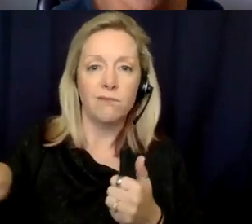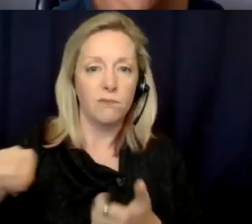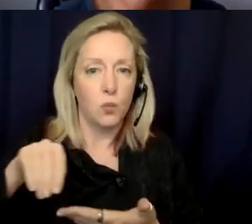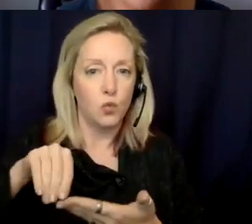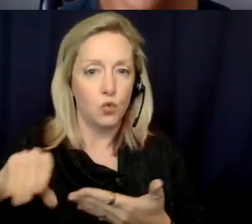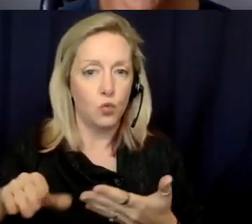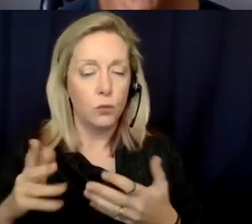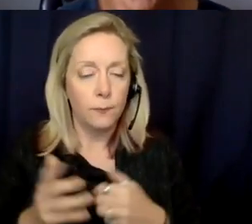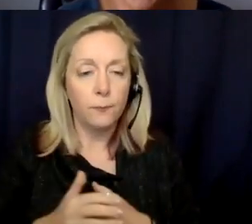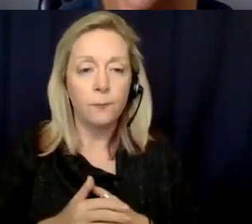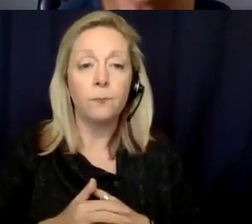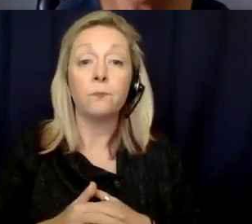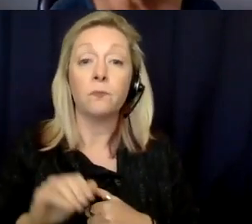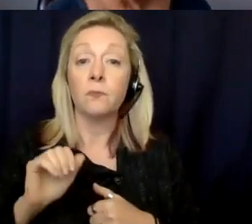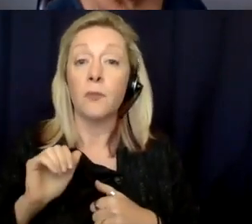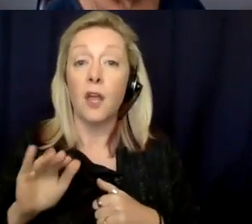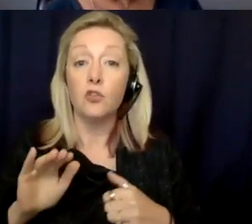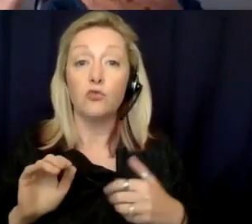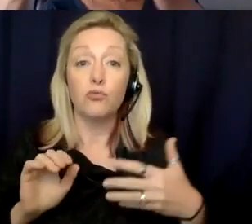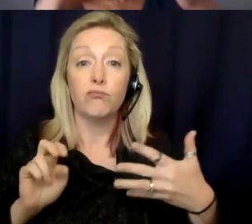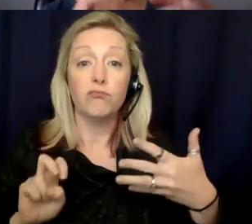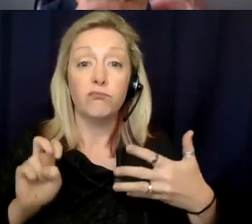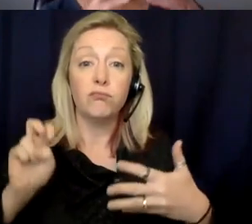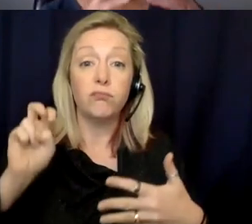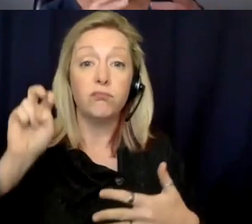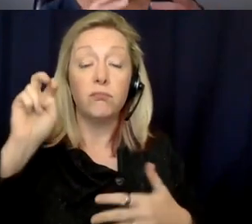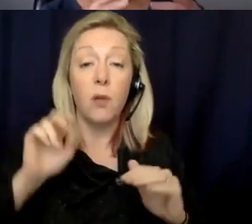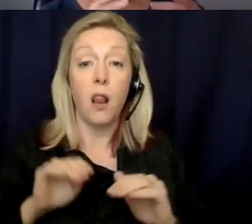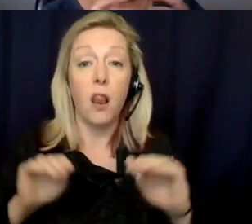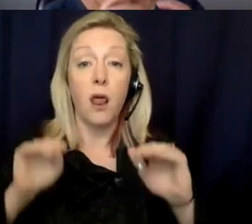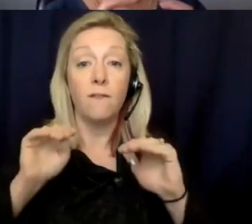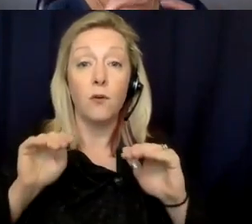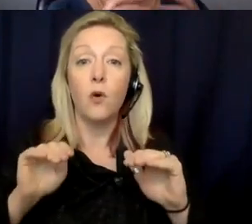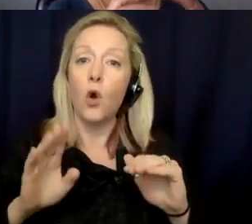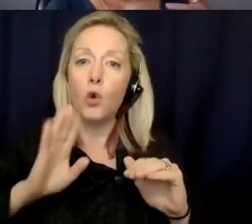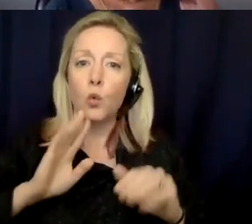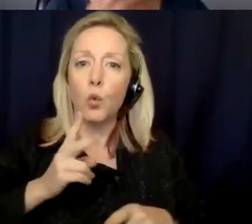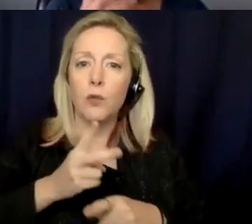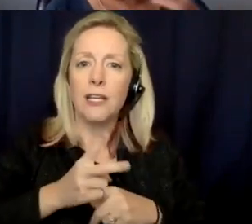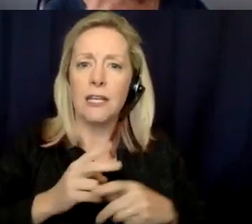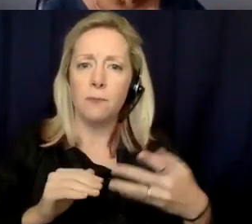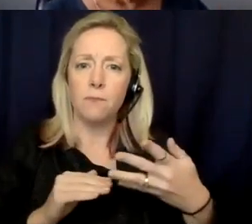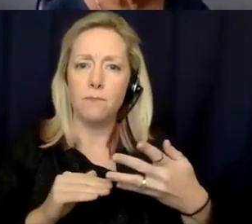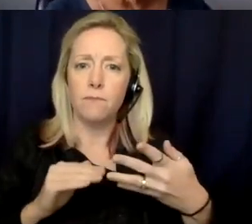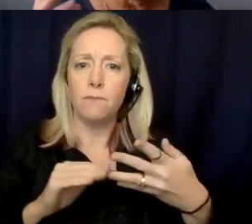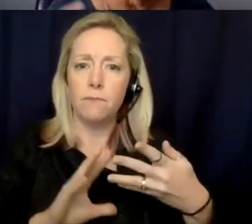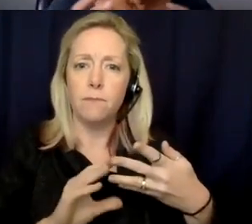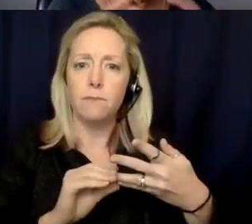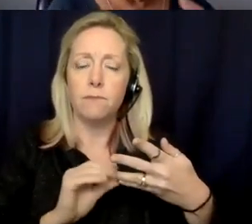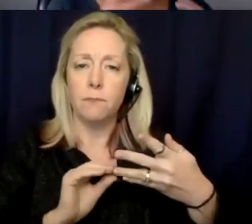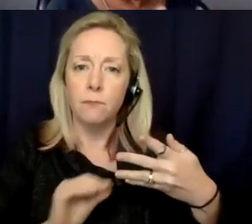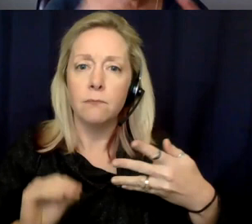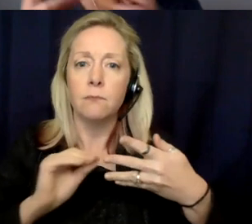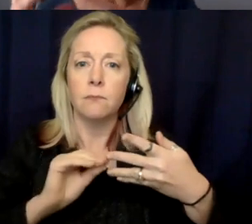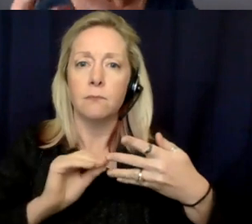individual, then you would want to keep some of the earlier strategies still in place.